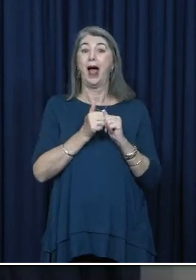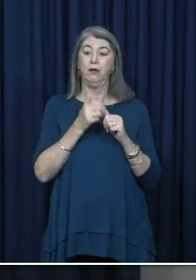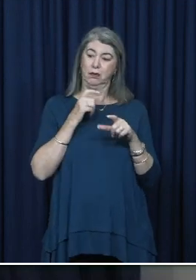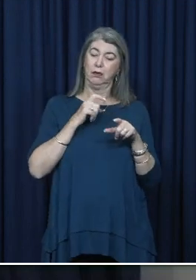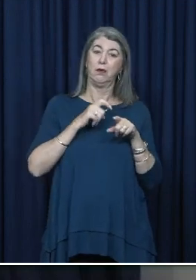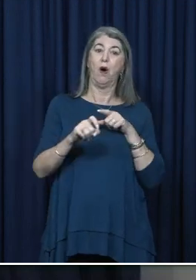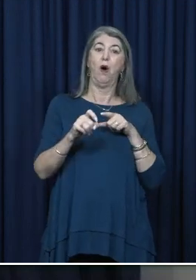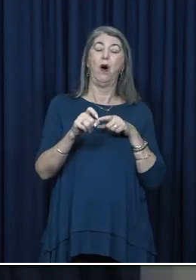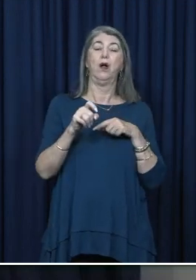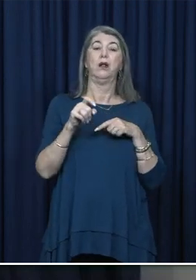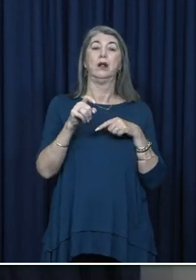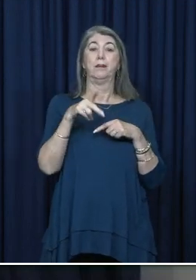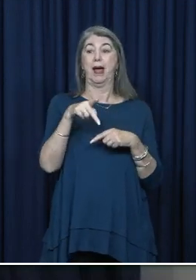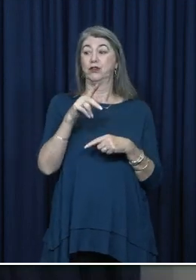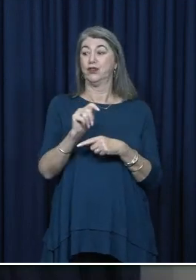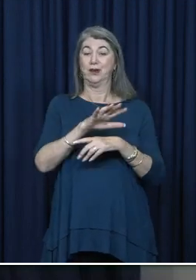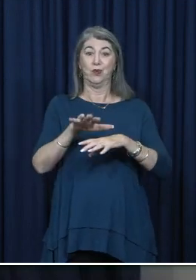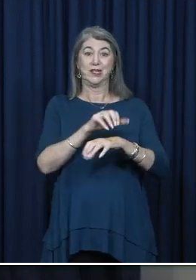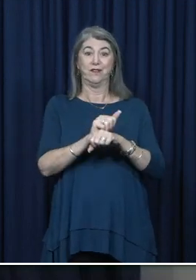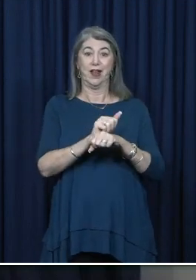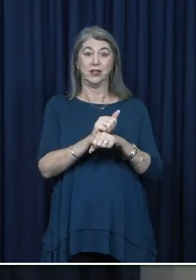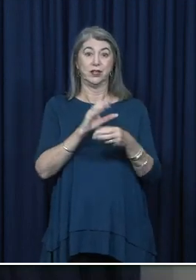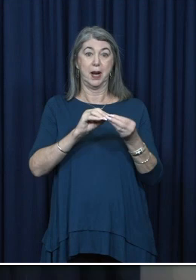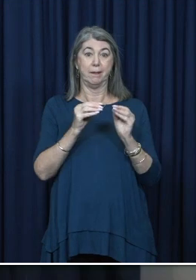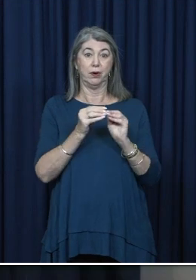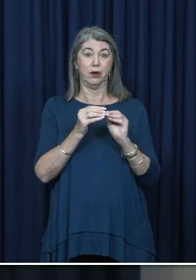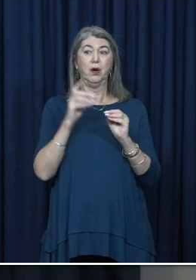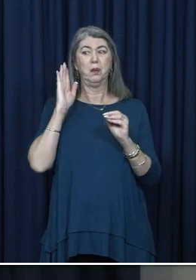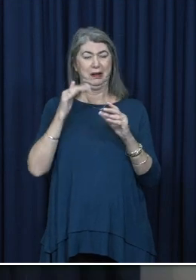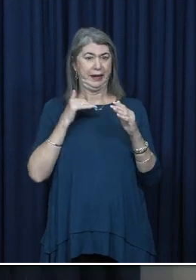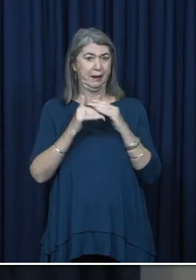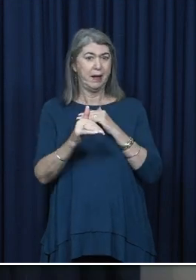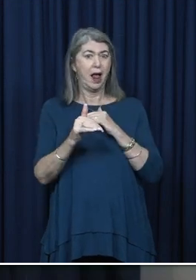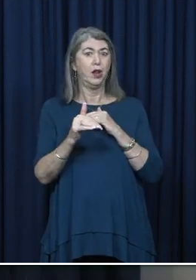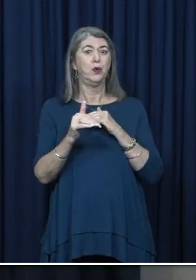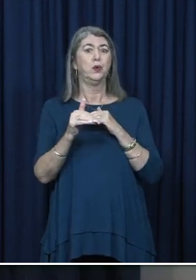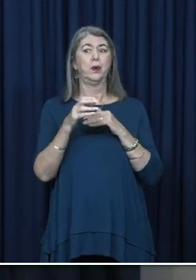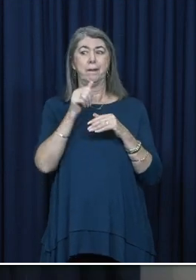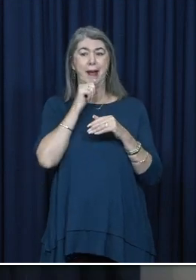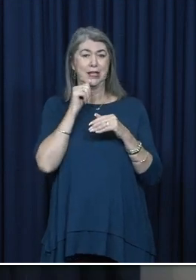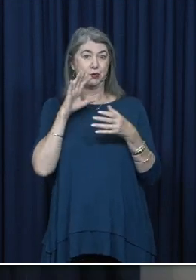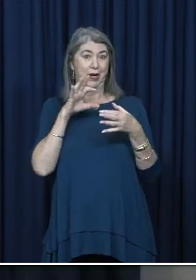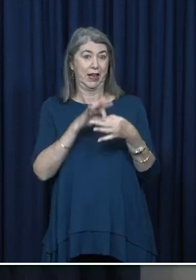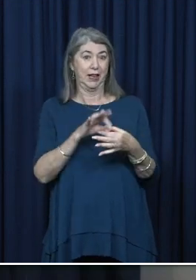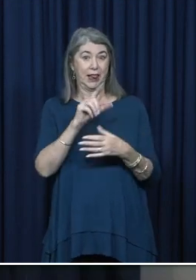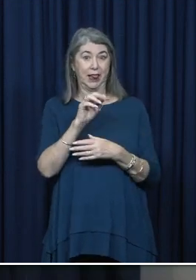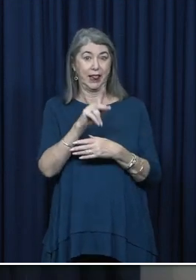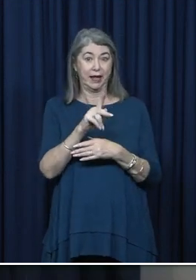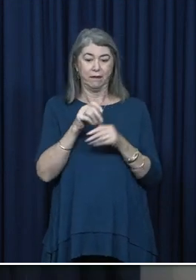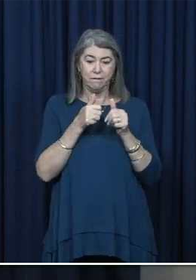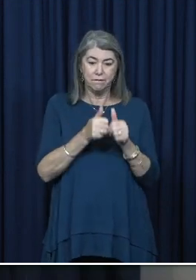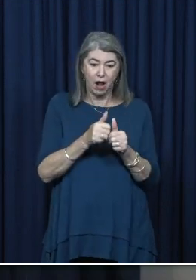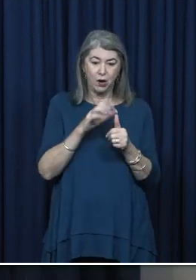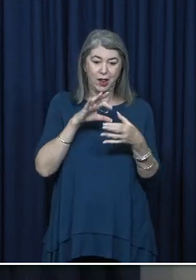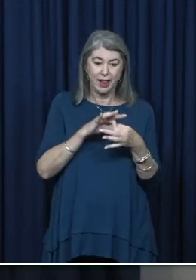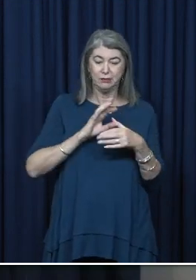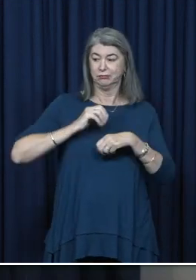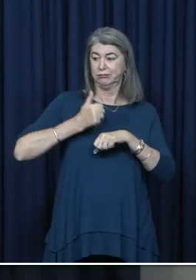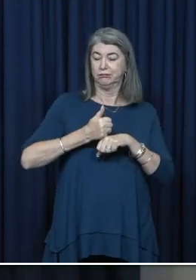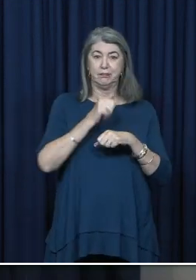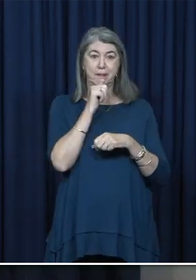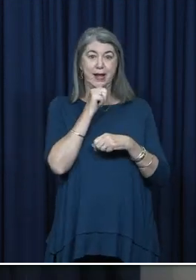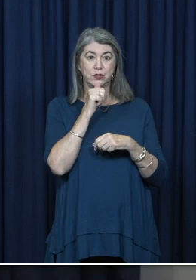calling the ParaTransit reservation line. We will email you a password link. You can go follow that link to create your